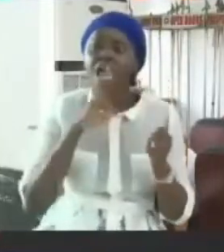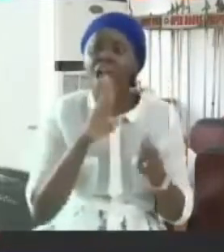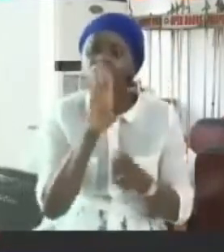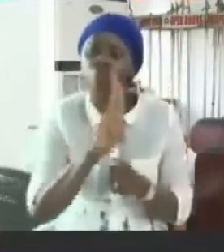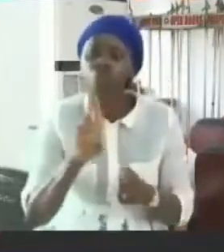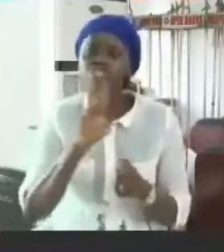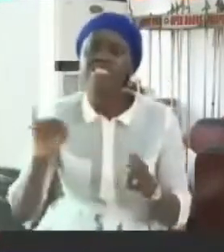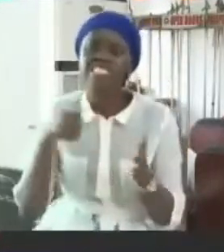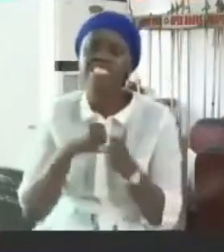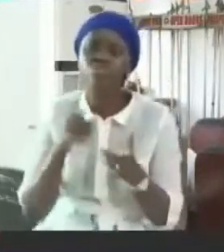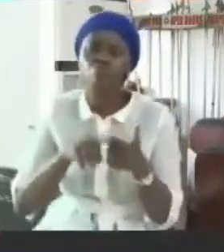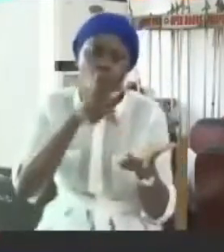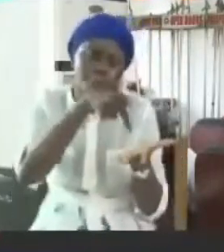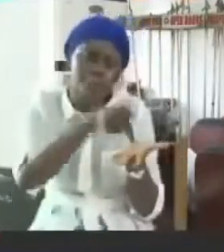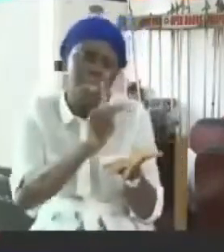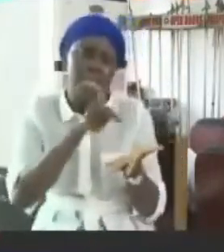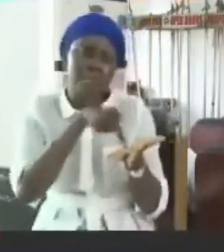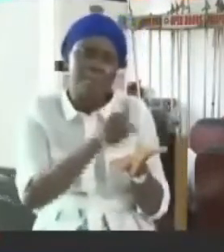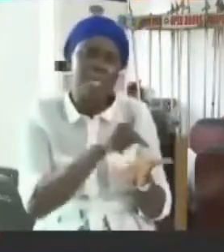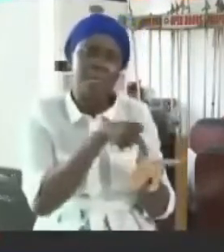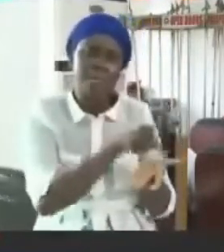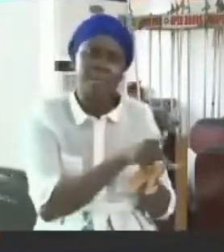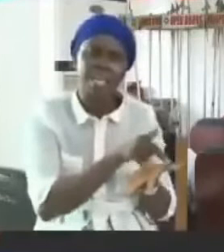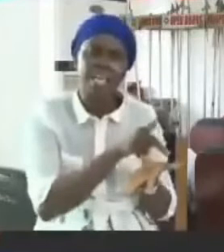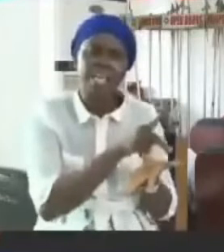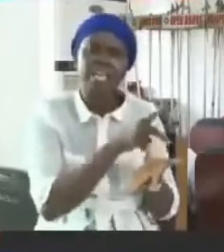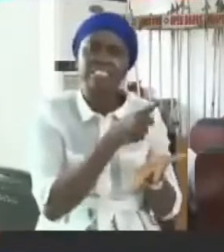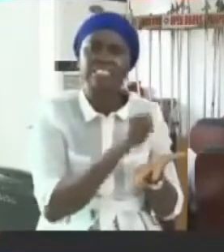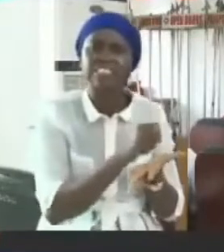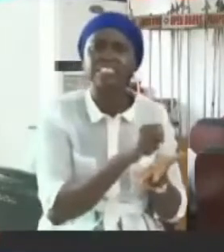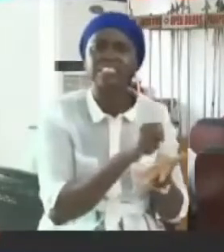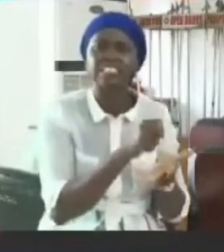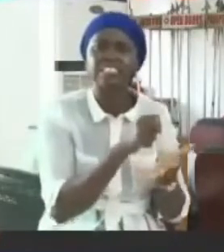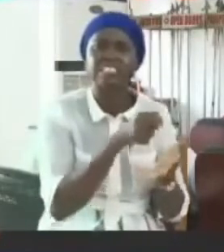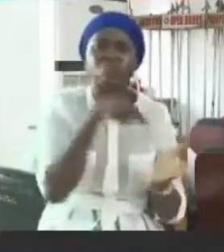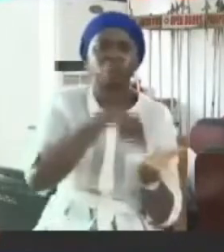pay the interest of the money we have already borrowed.